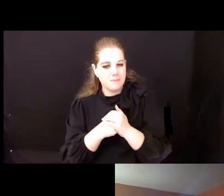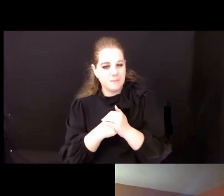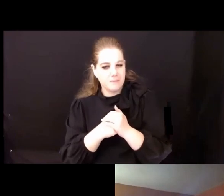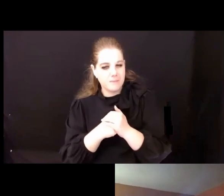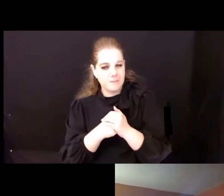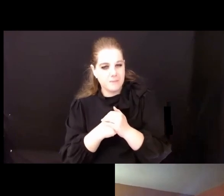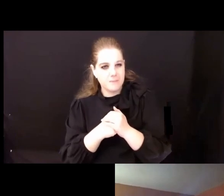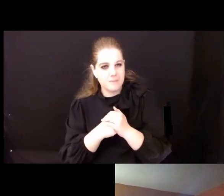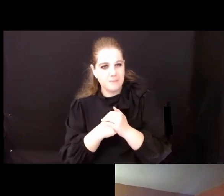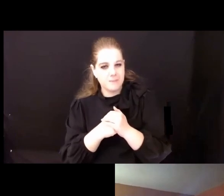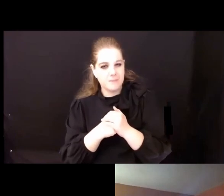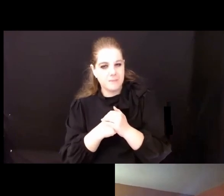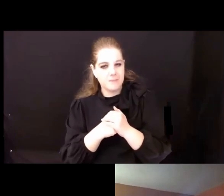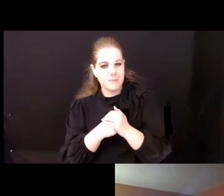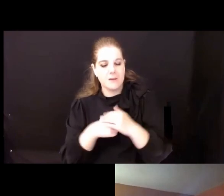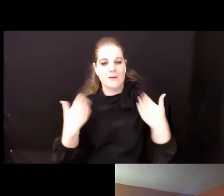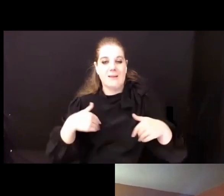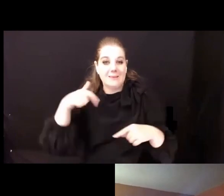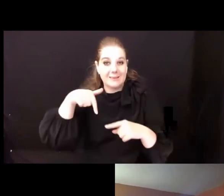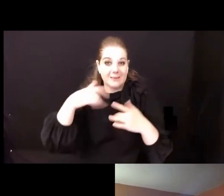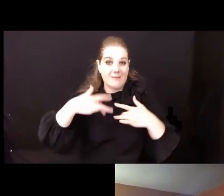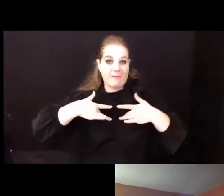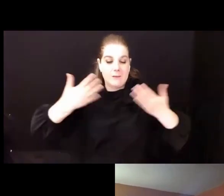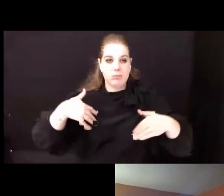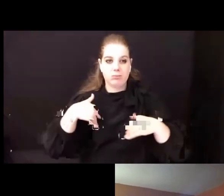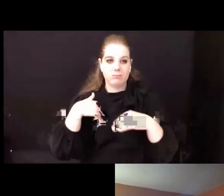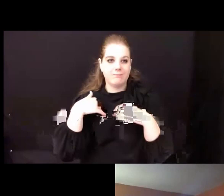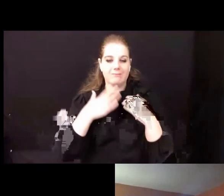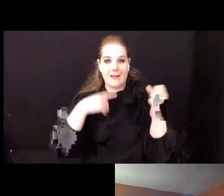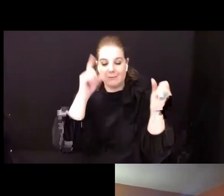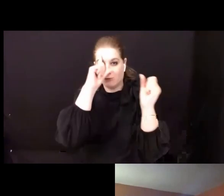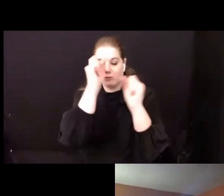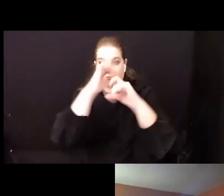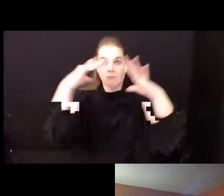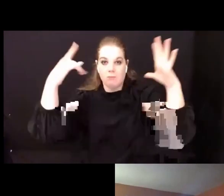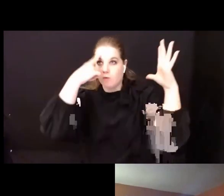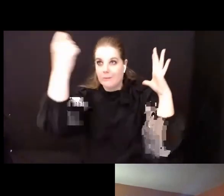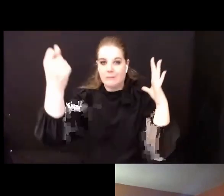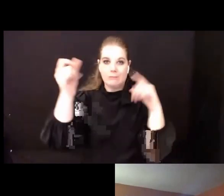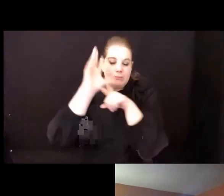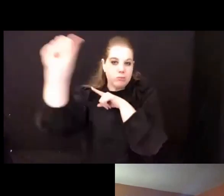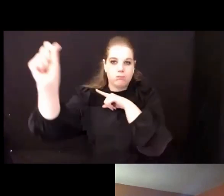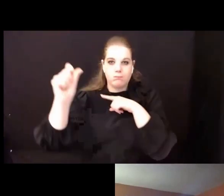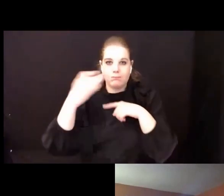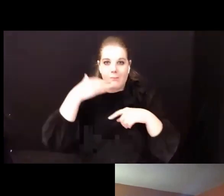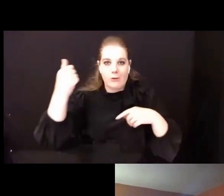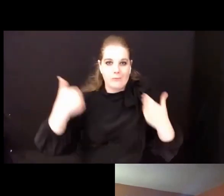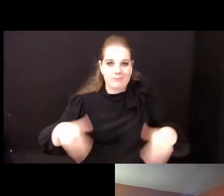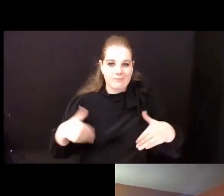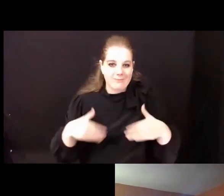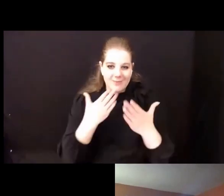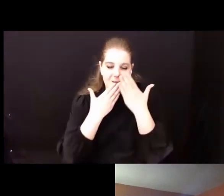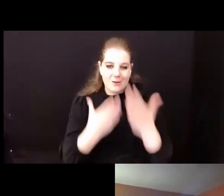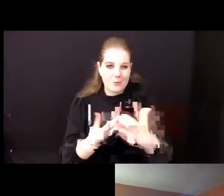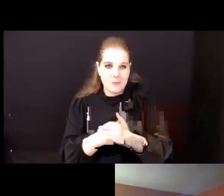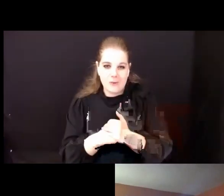imagined, and to think of what it's going to become in the future. I know great